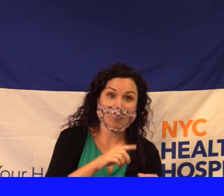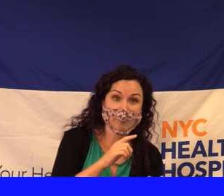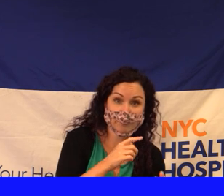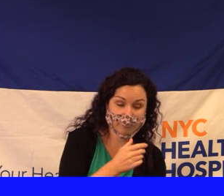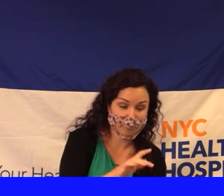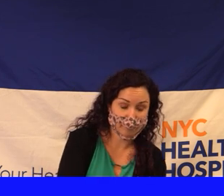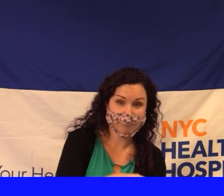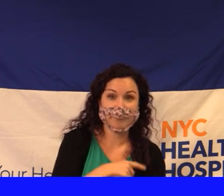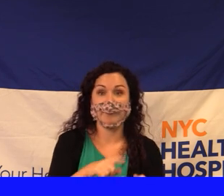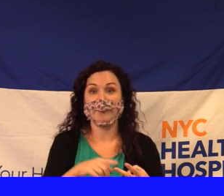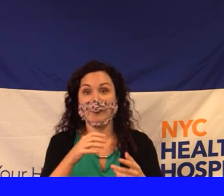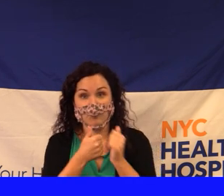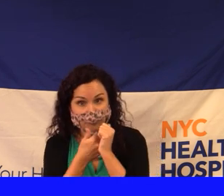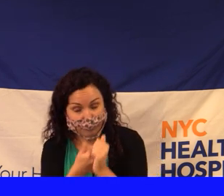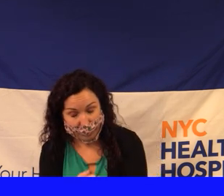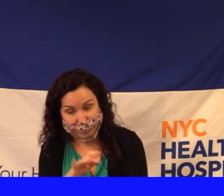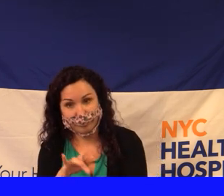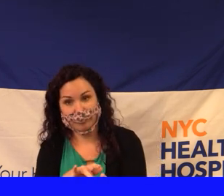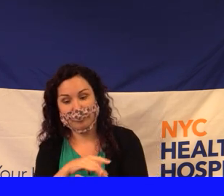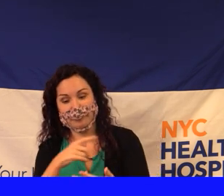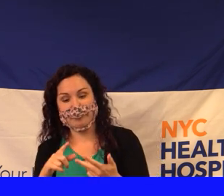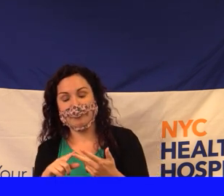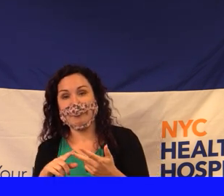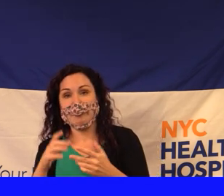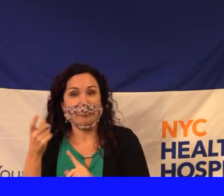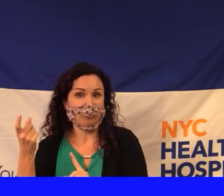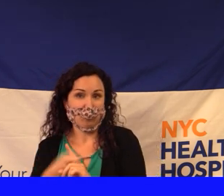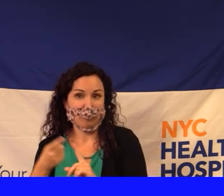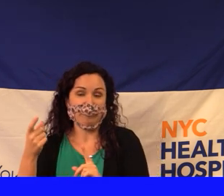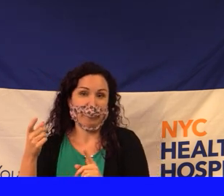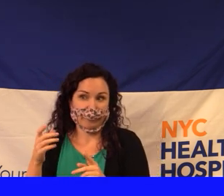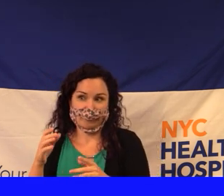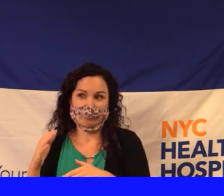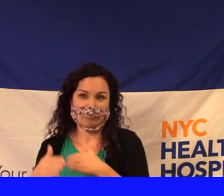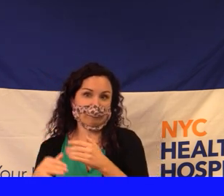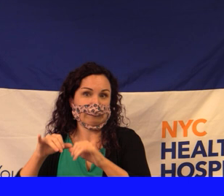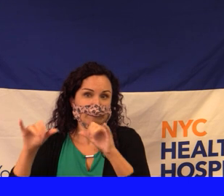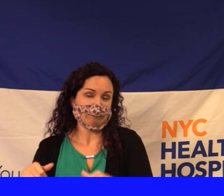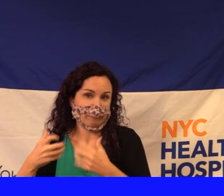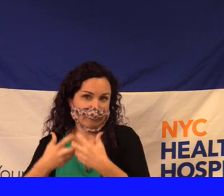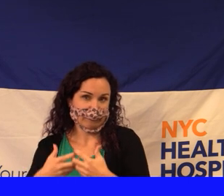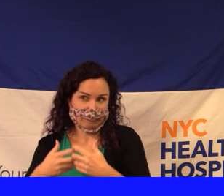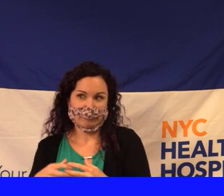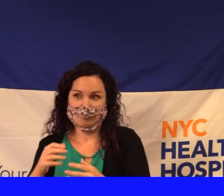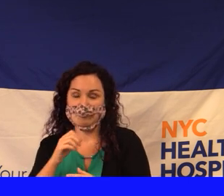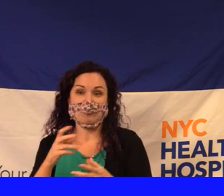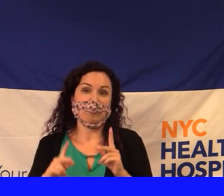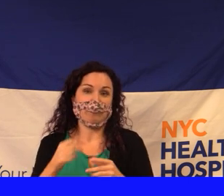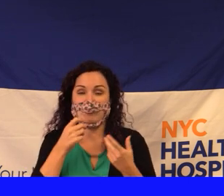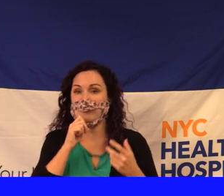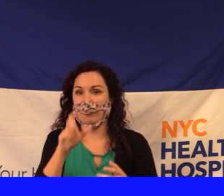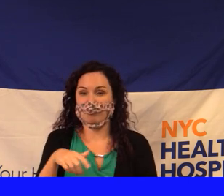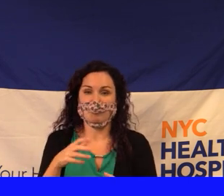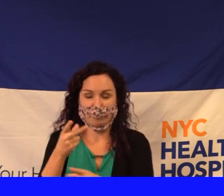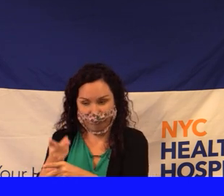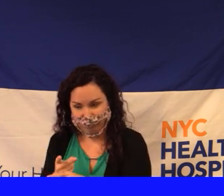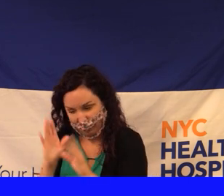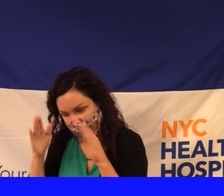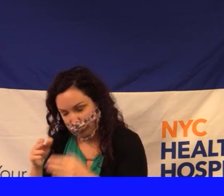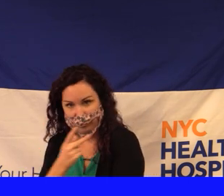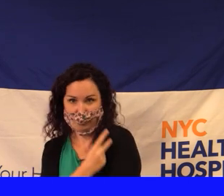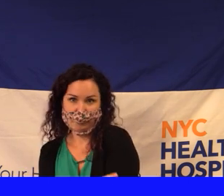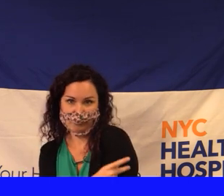drug, tracking the drug, and letting the automation do the work so the people don't have to. Regarding the overview of the